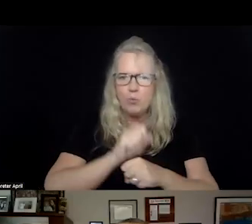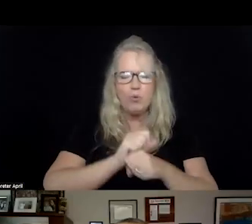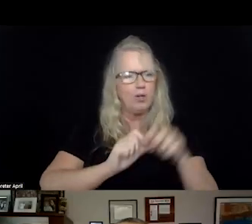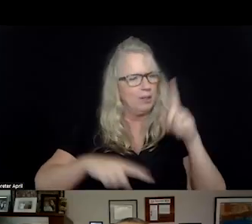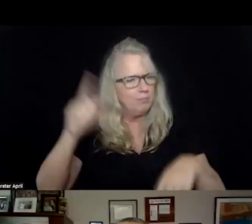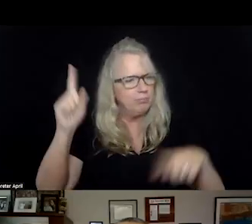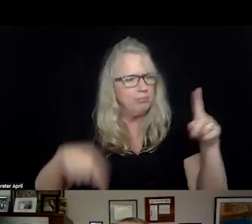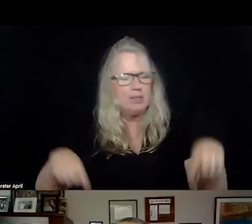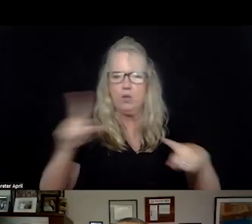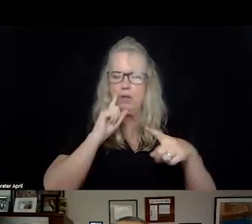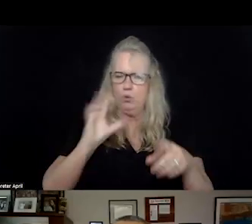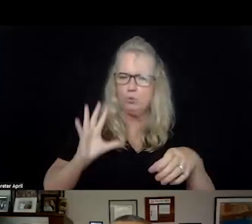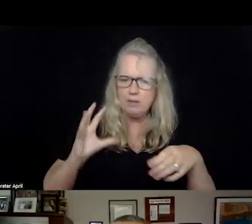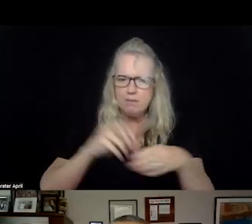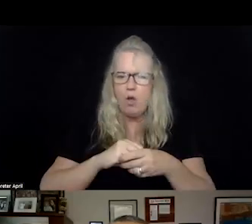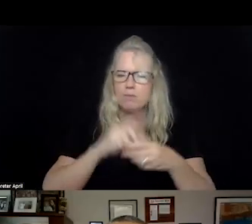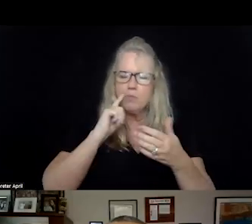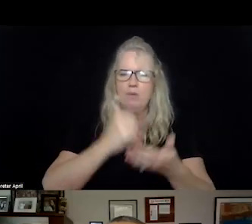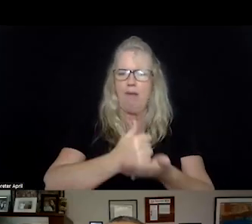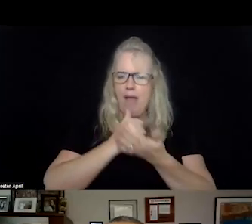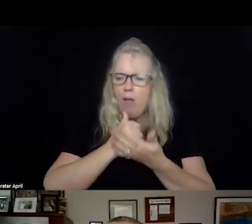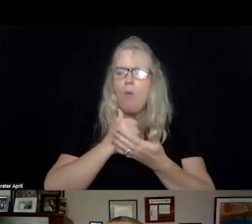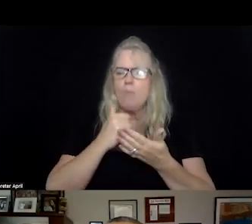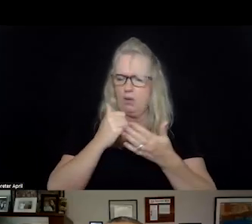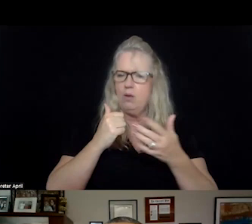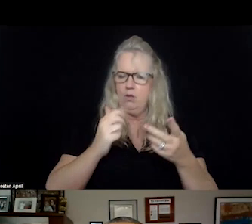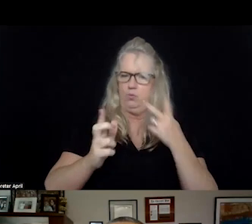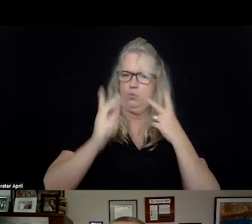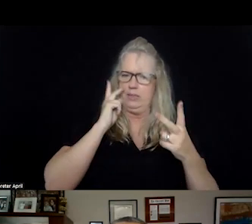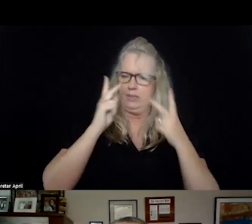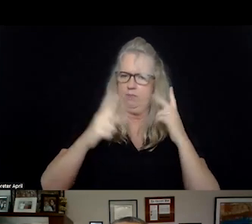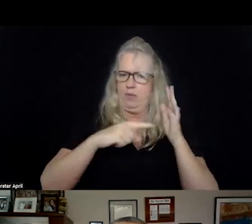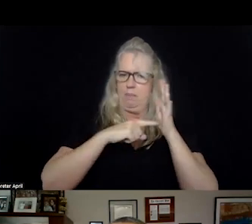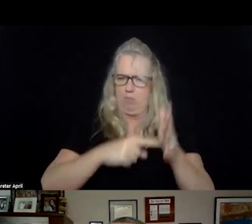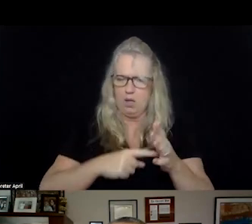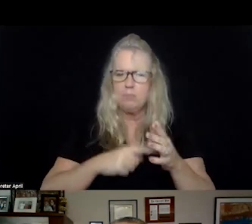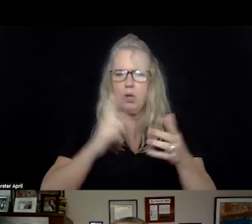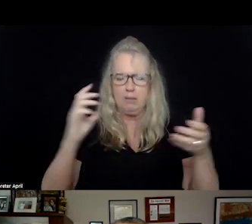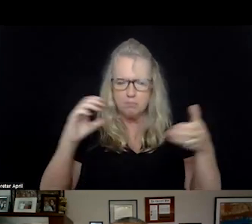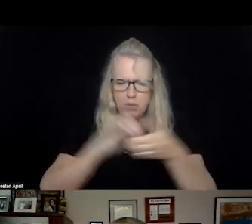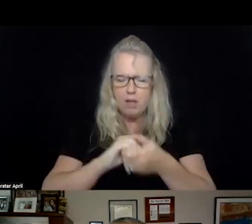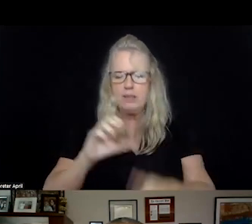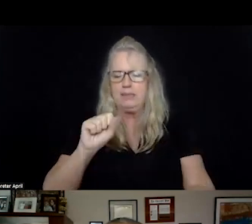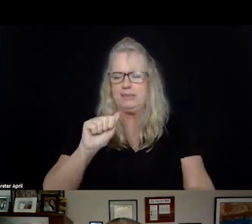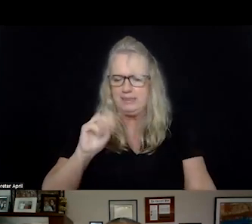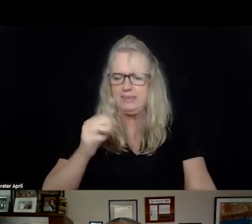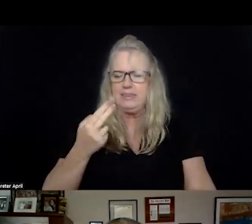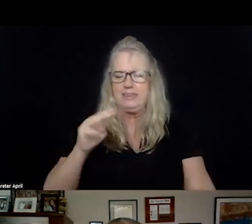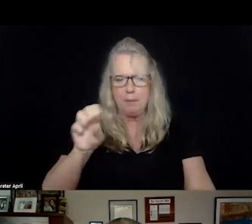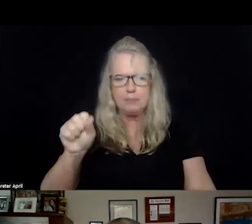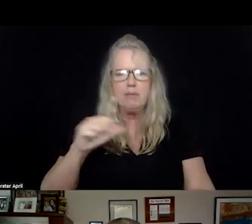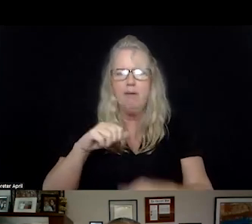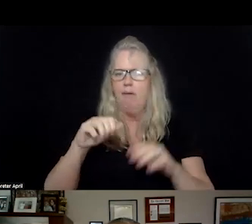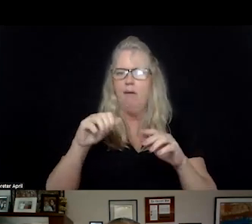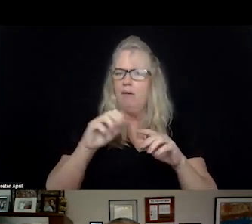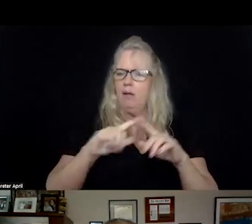are involved in really helping us get the CCBHC model to where it is now, all the partnerships, SAMHSA, different organizations like that.